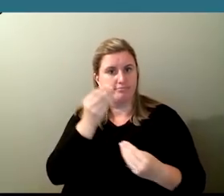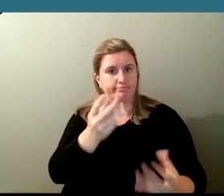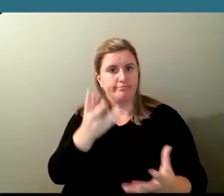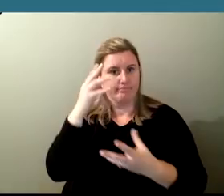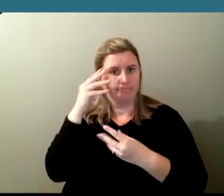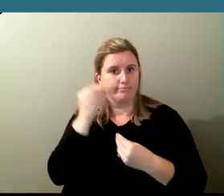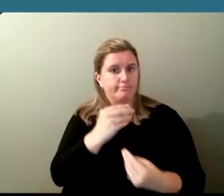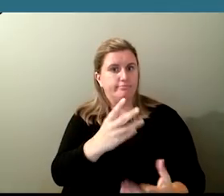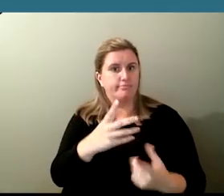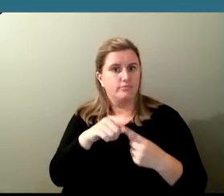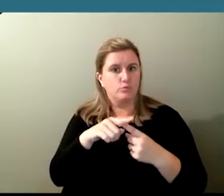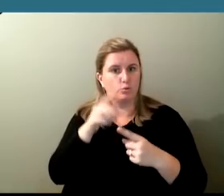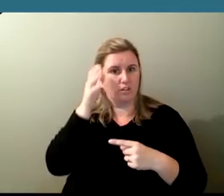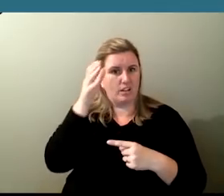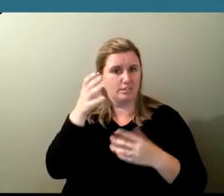provided to develop concepts.